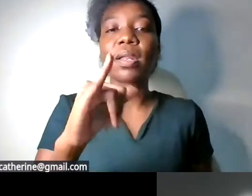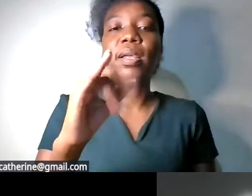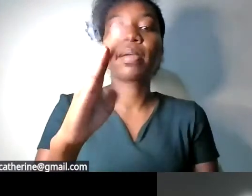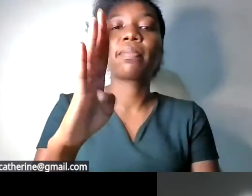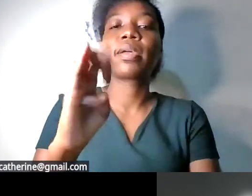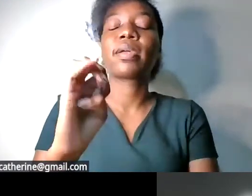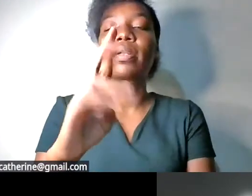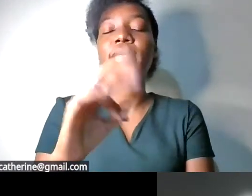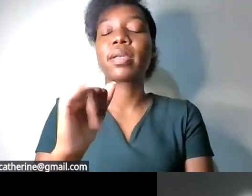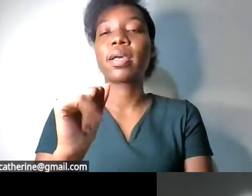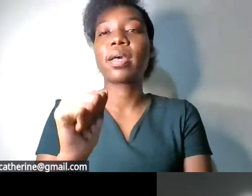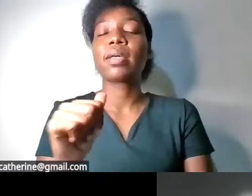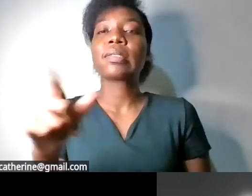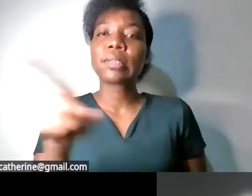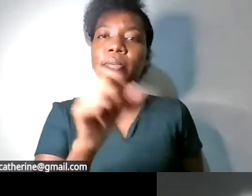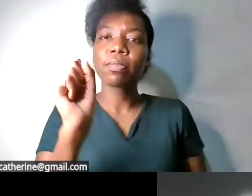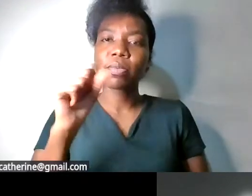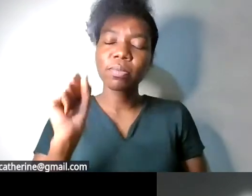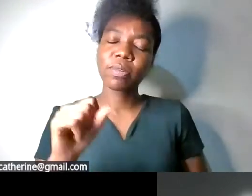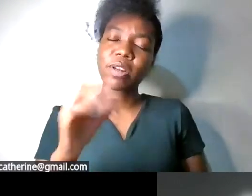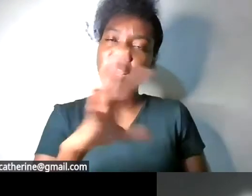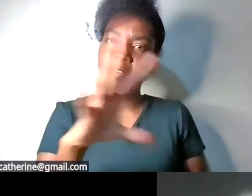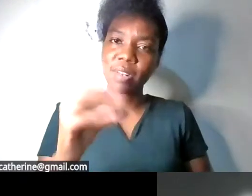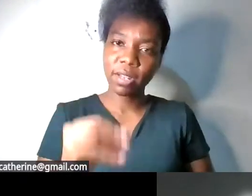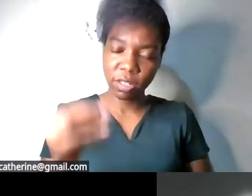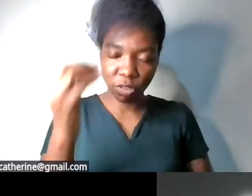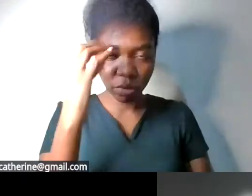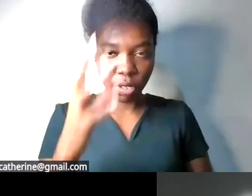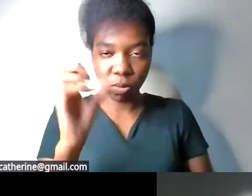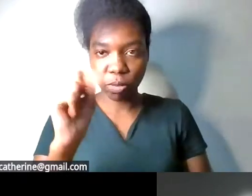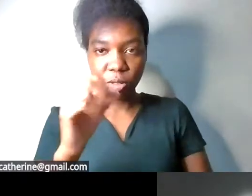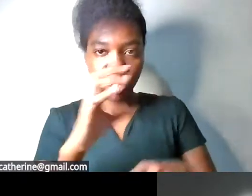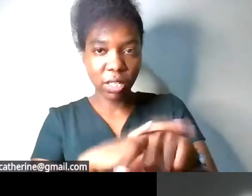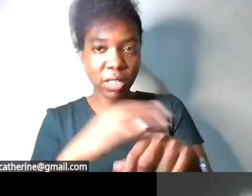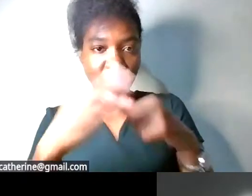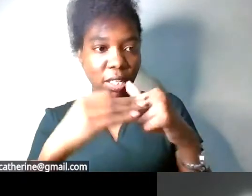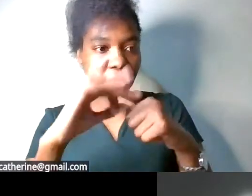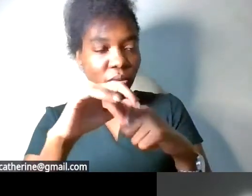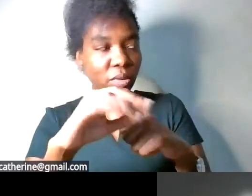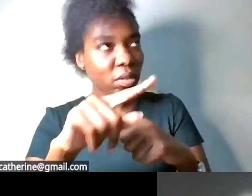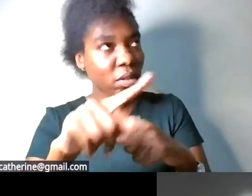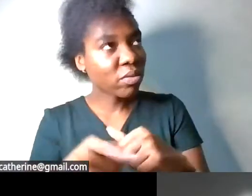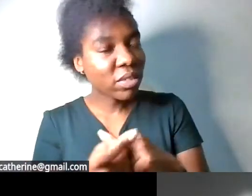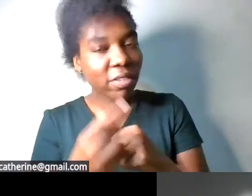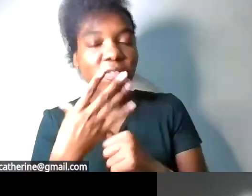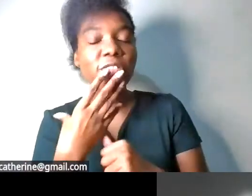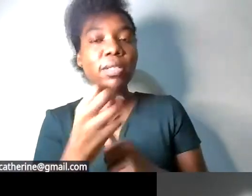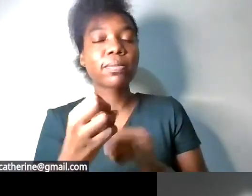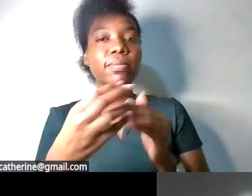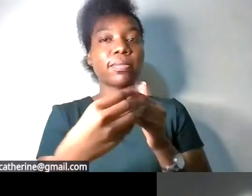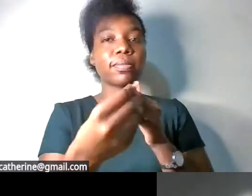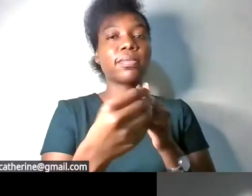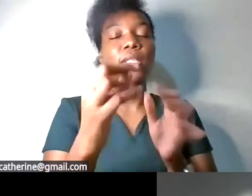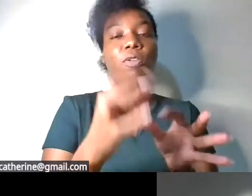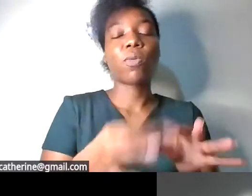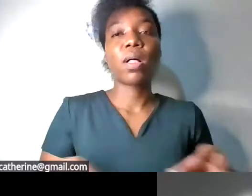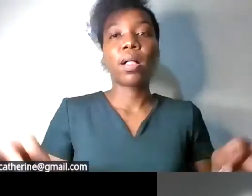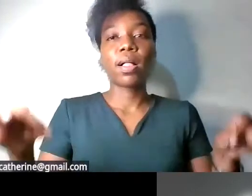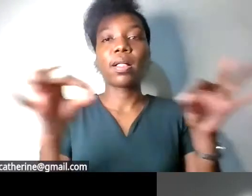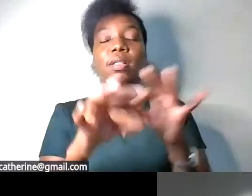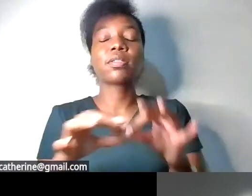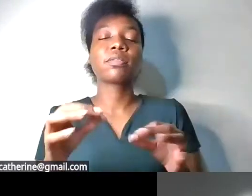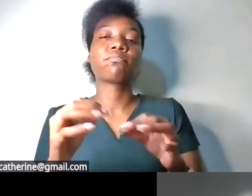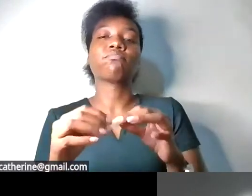African students, we can still give you that benefit of the $8,500 worth of scholarships that you already have in